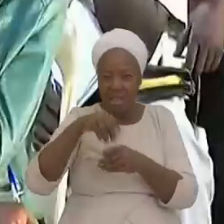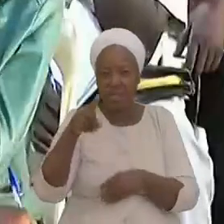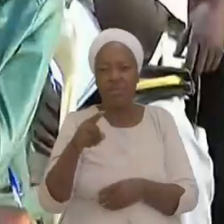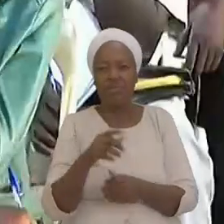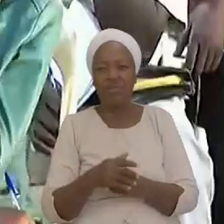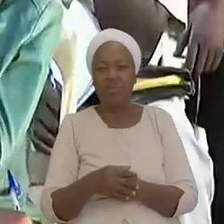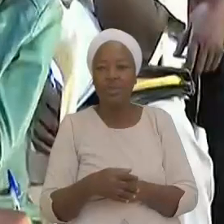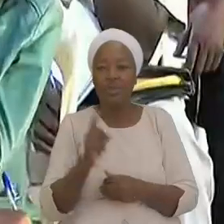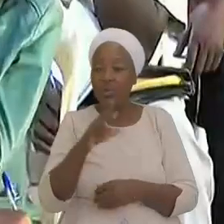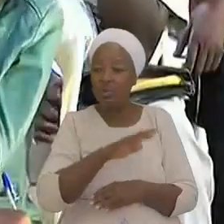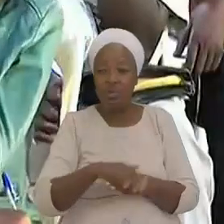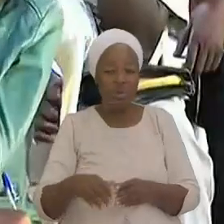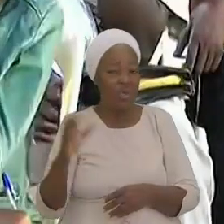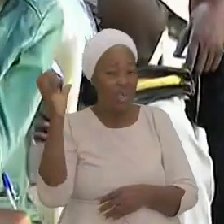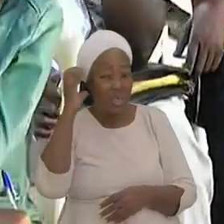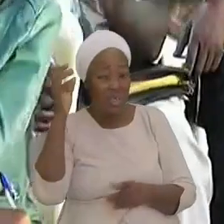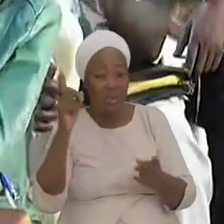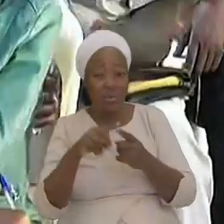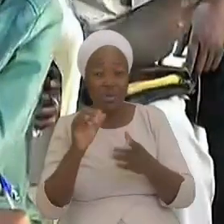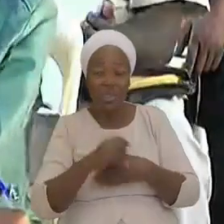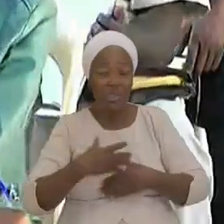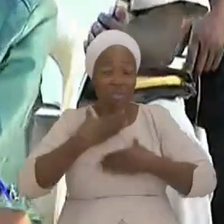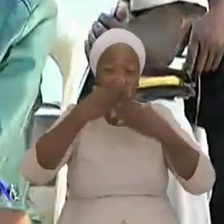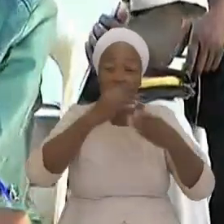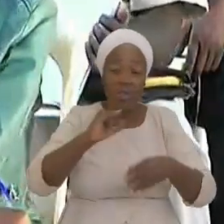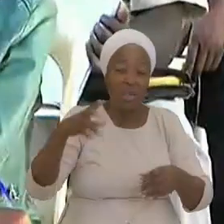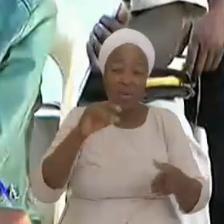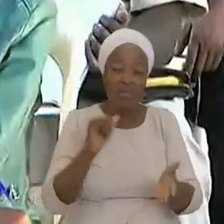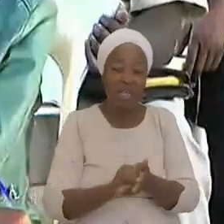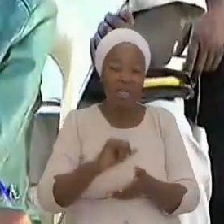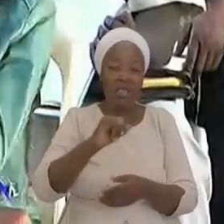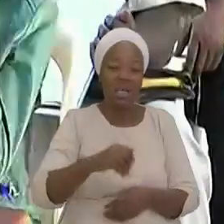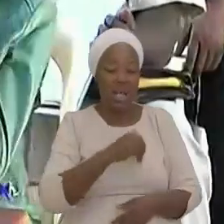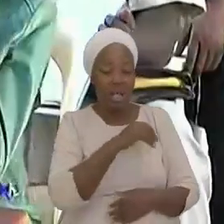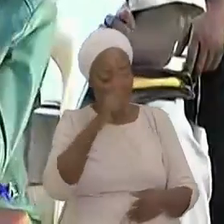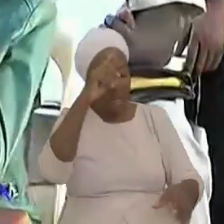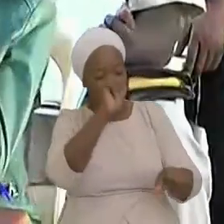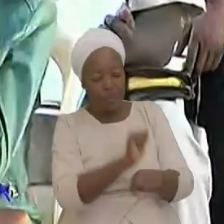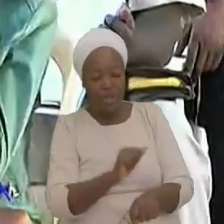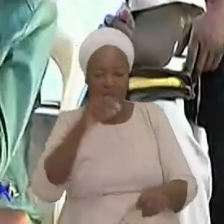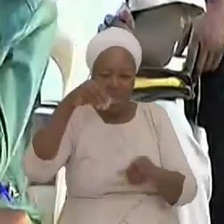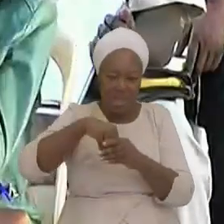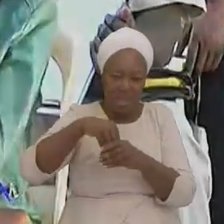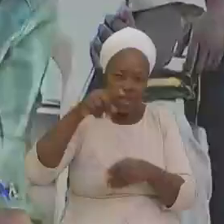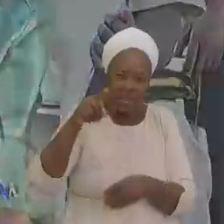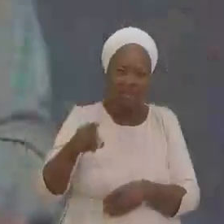You don't pay attention to the screaming of that habit inside you.